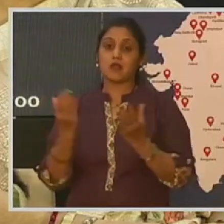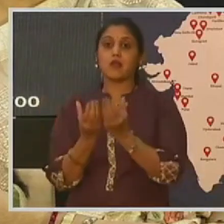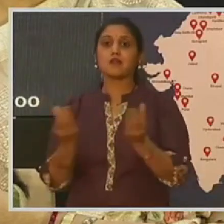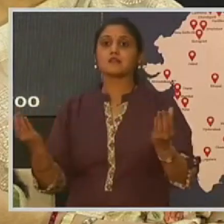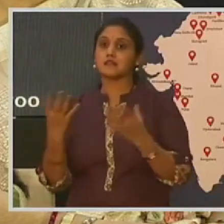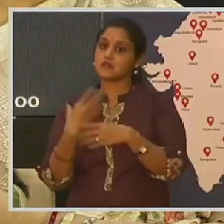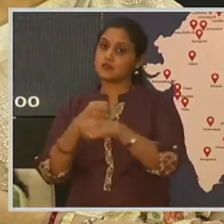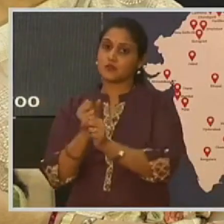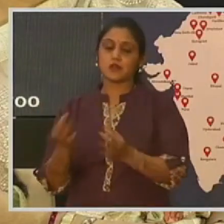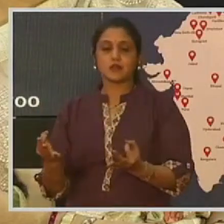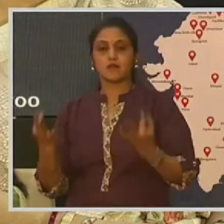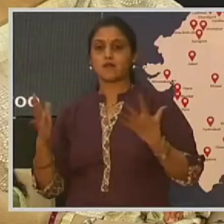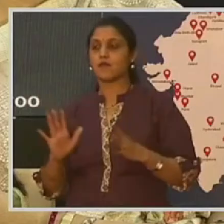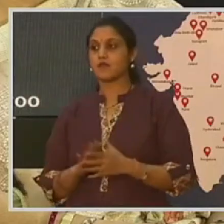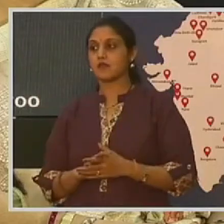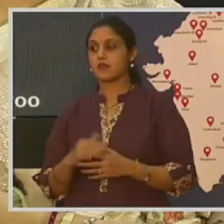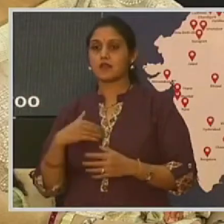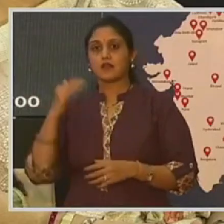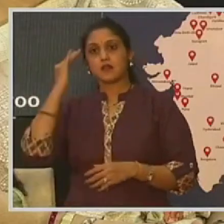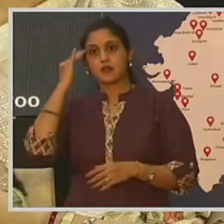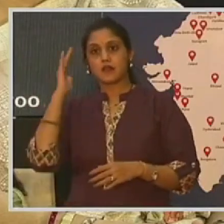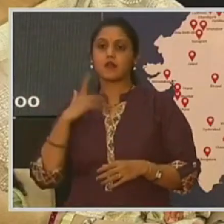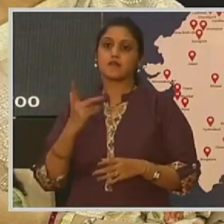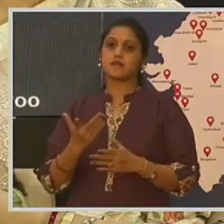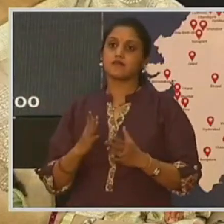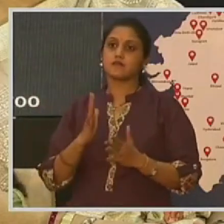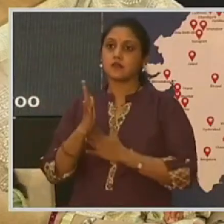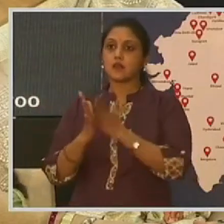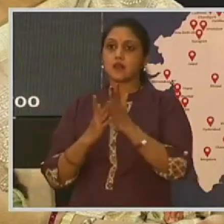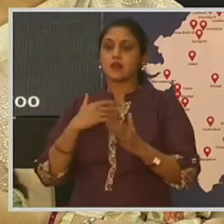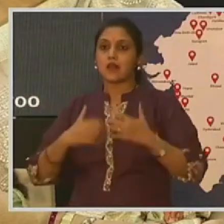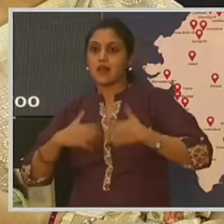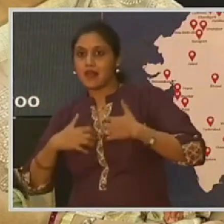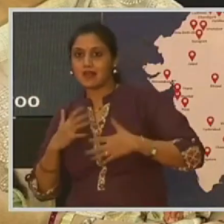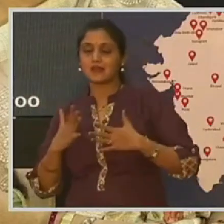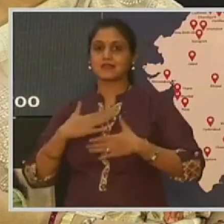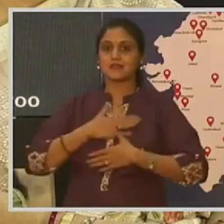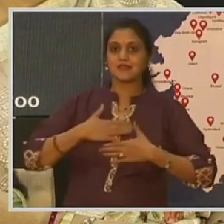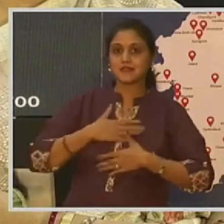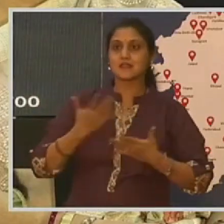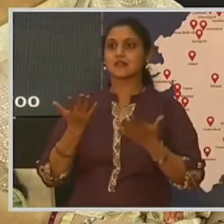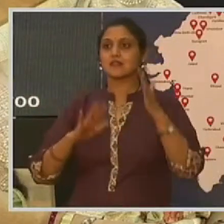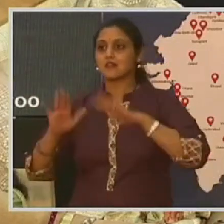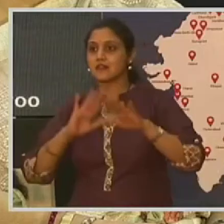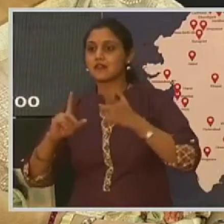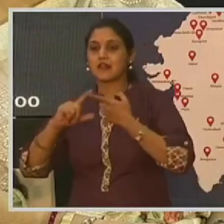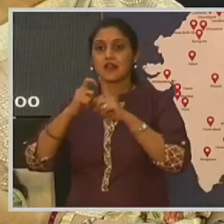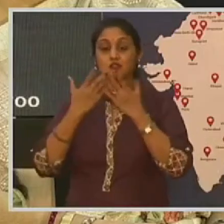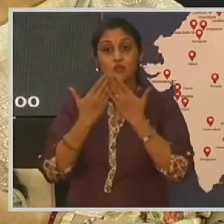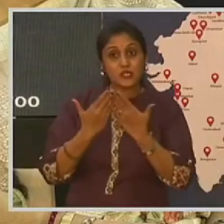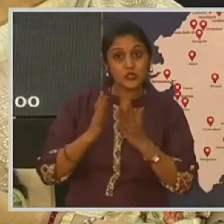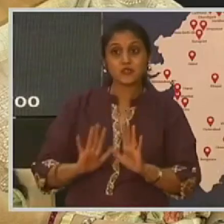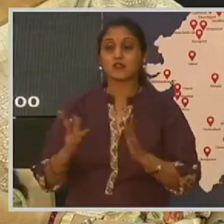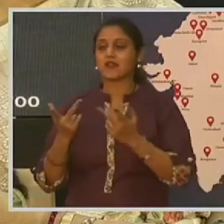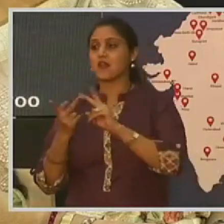would like to also say that, of course, when we talk about entertainment, we talk about education, we talk about